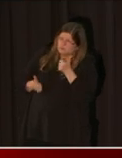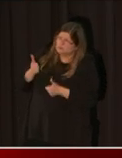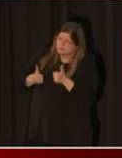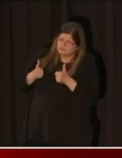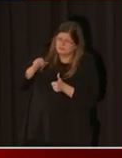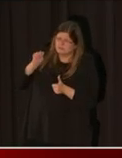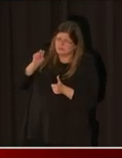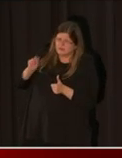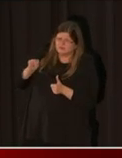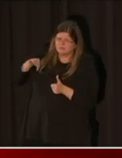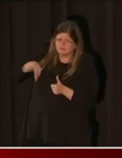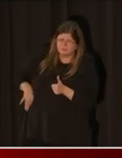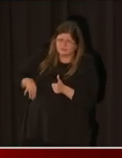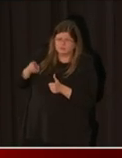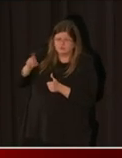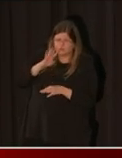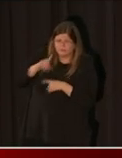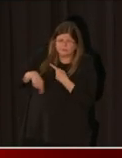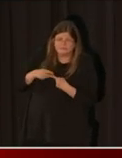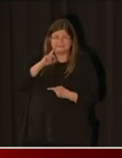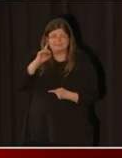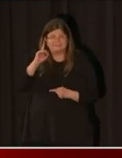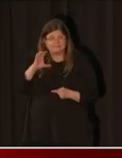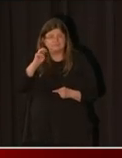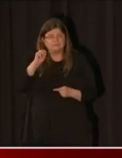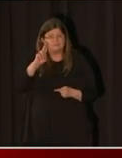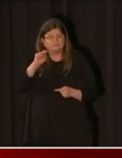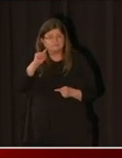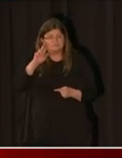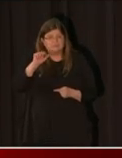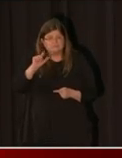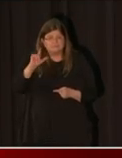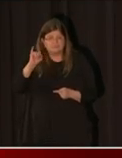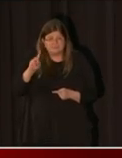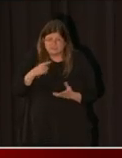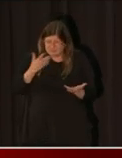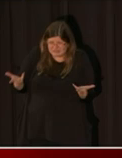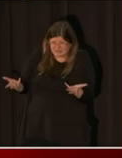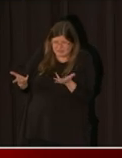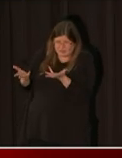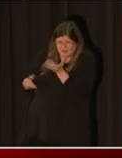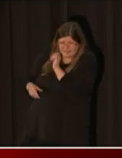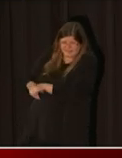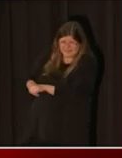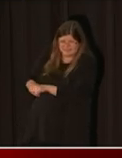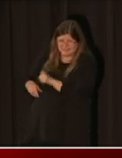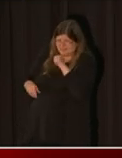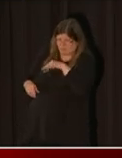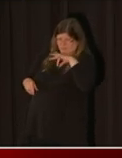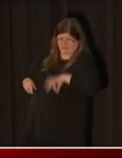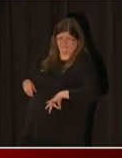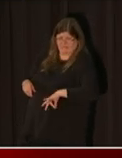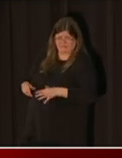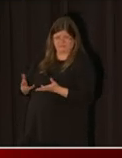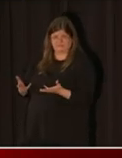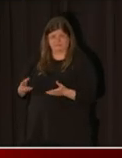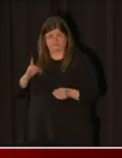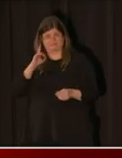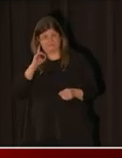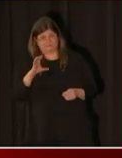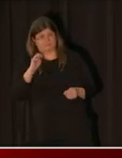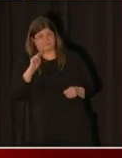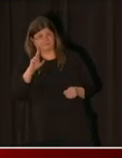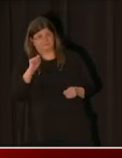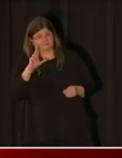DC Mutual Aid was But one what in is that? particular. What are those nonprofits? DC Mutual Aid,